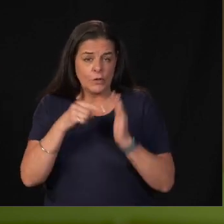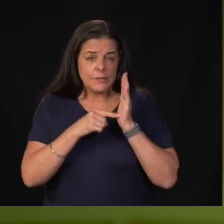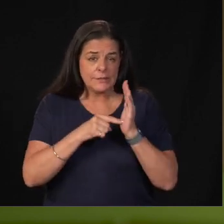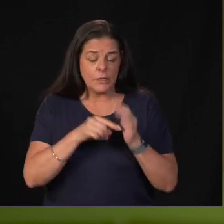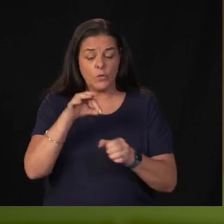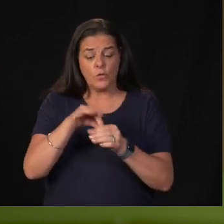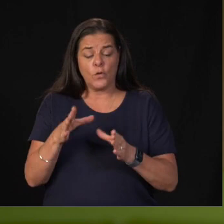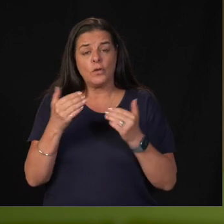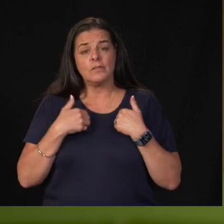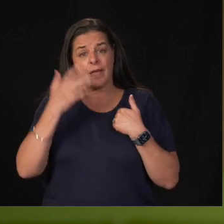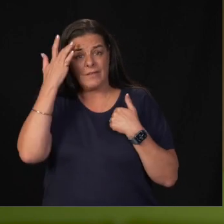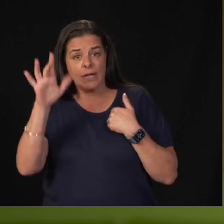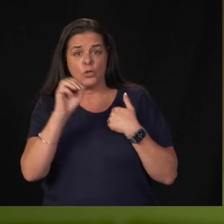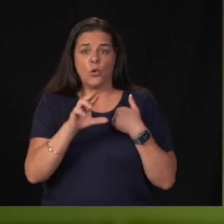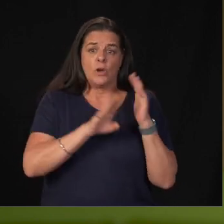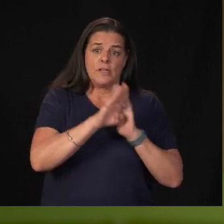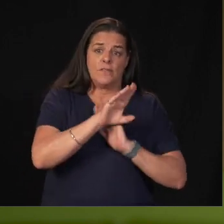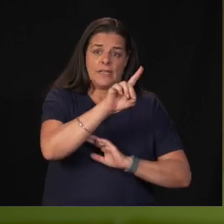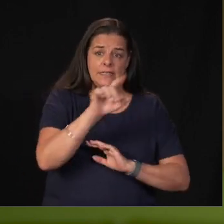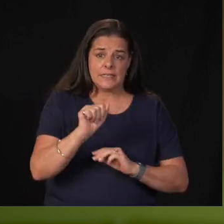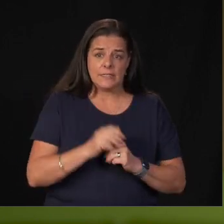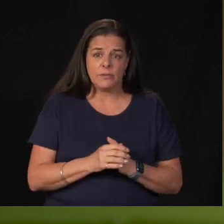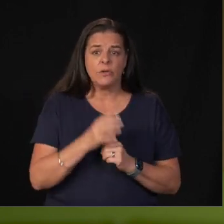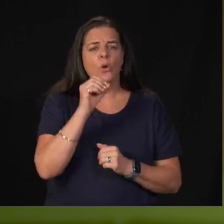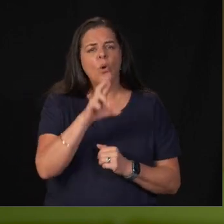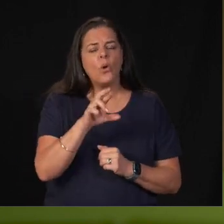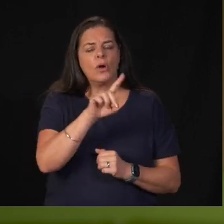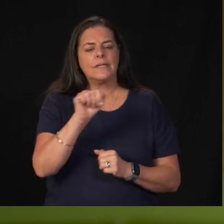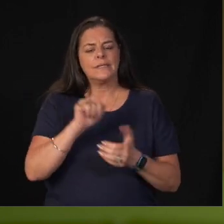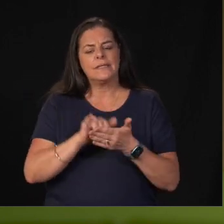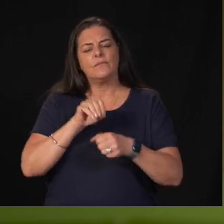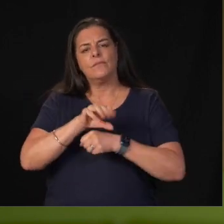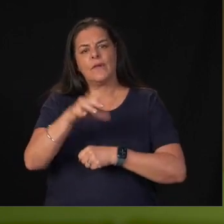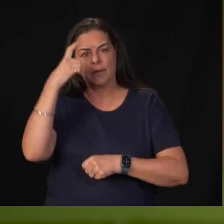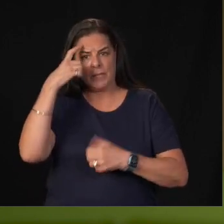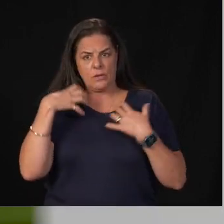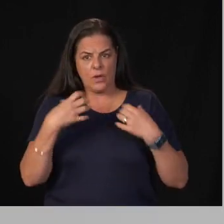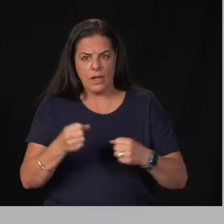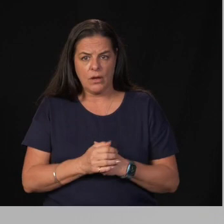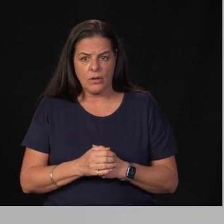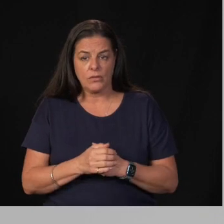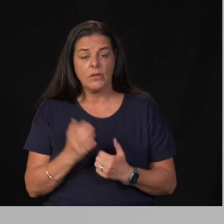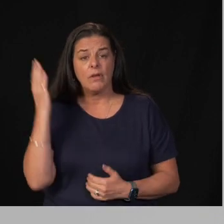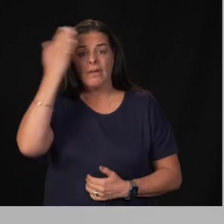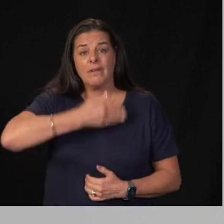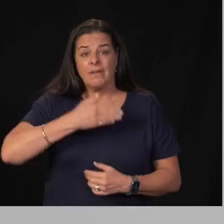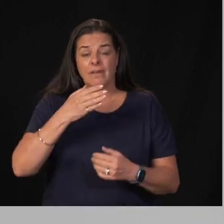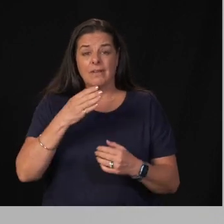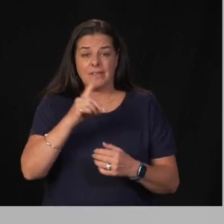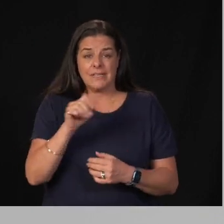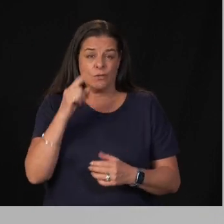with intellectual and developmental disabilities or disabilities affecting mental health. Invisible disabilities